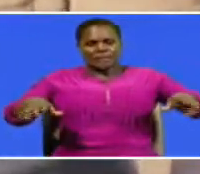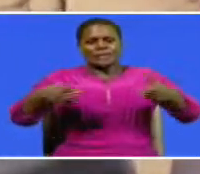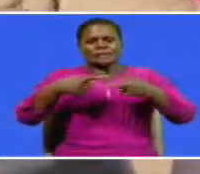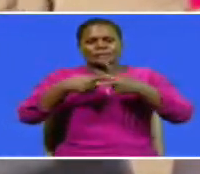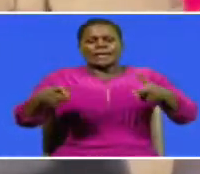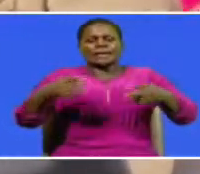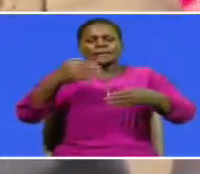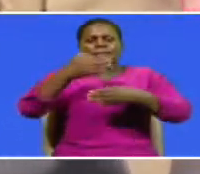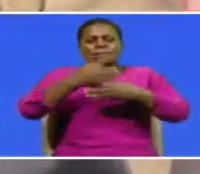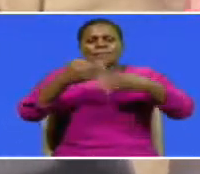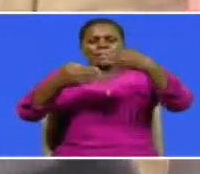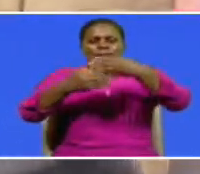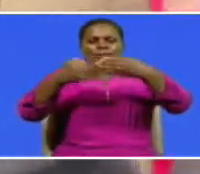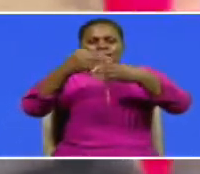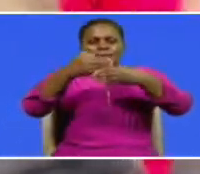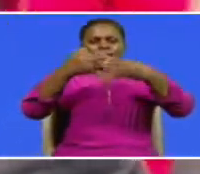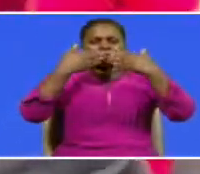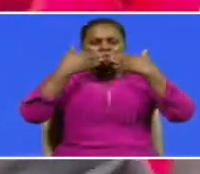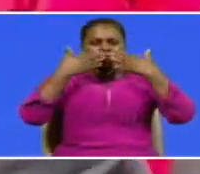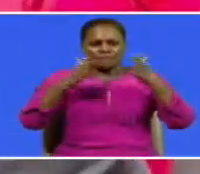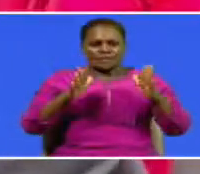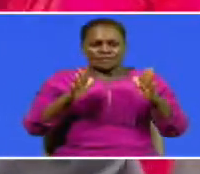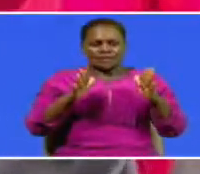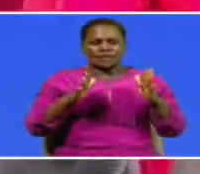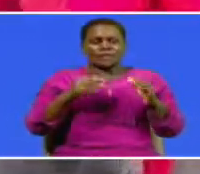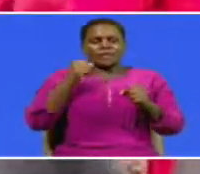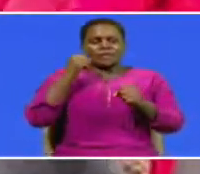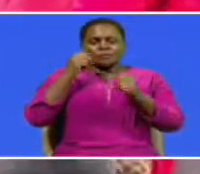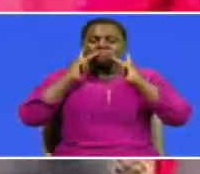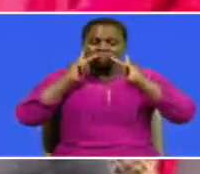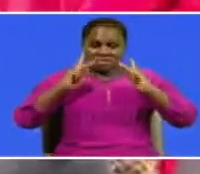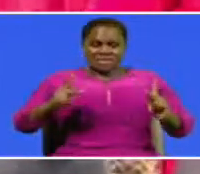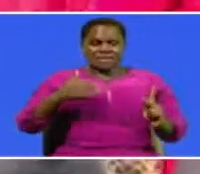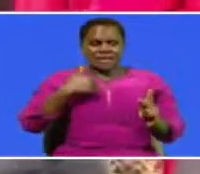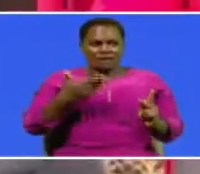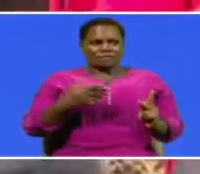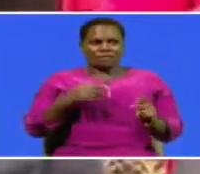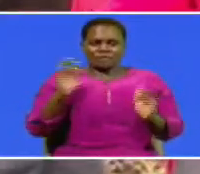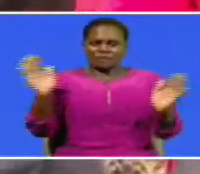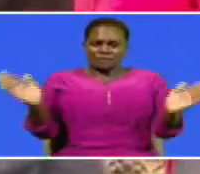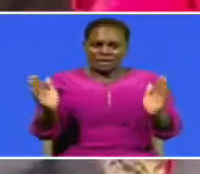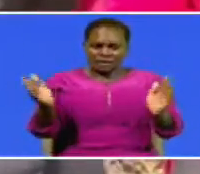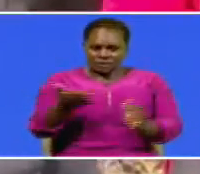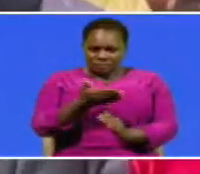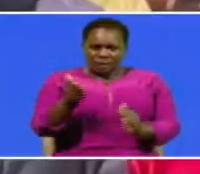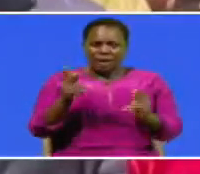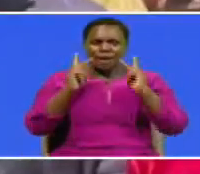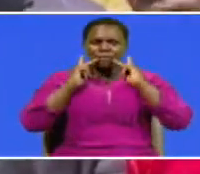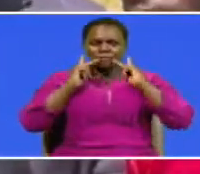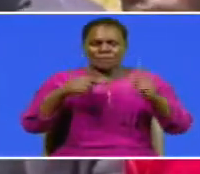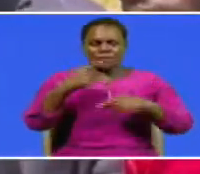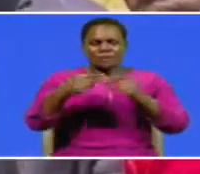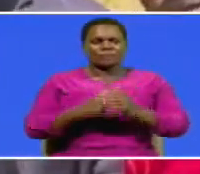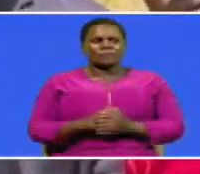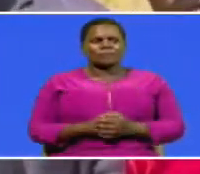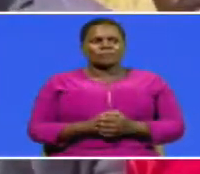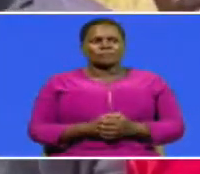Wameanza ujenzi. Na wanafanya hivyo kwa amani, na bado tunawahimiza waendeleze amani. This